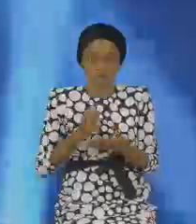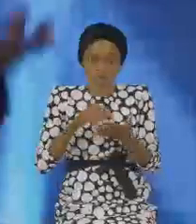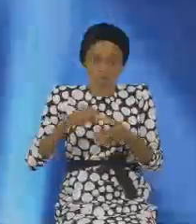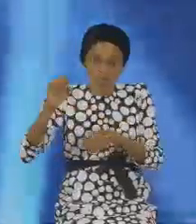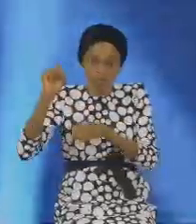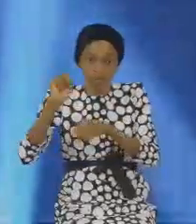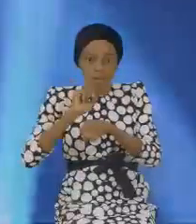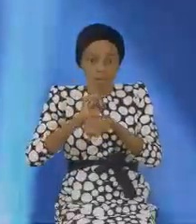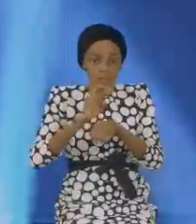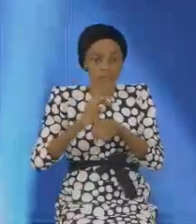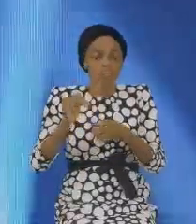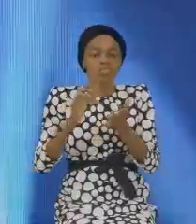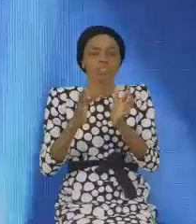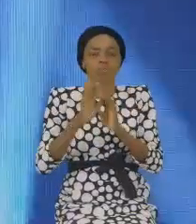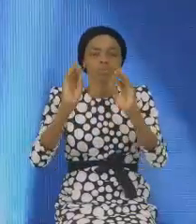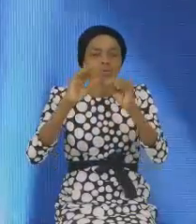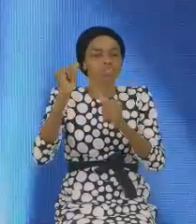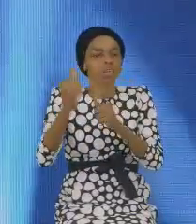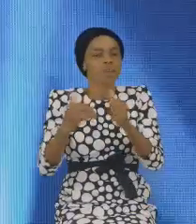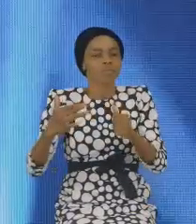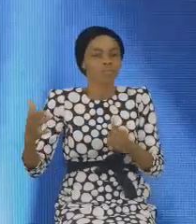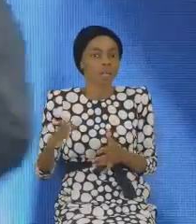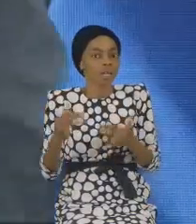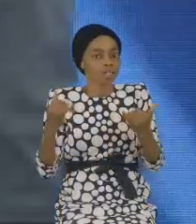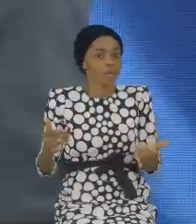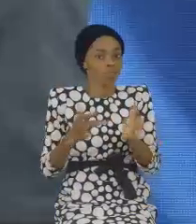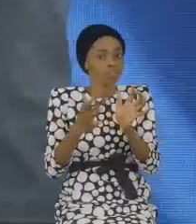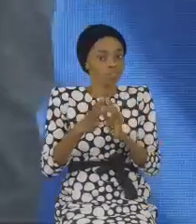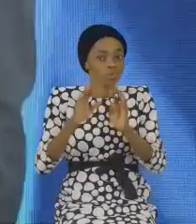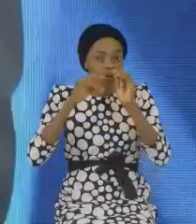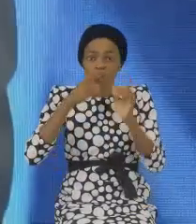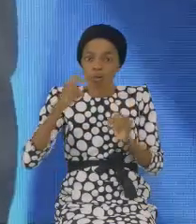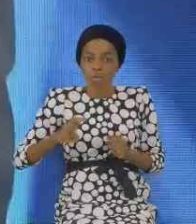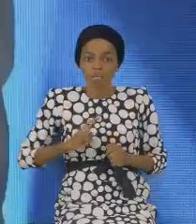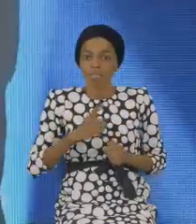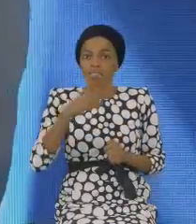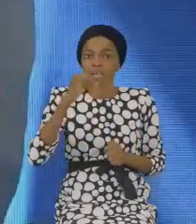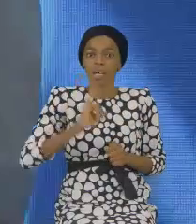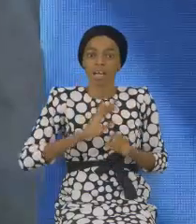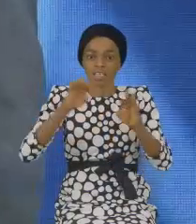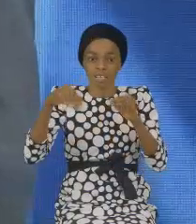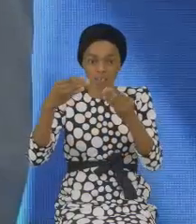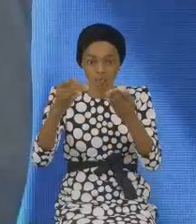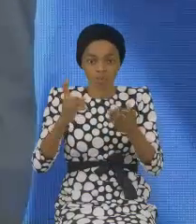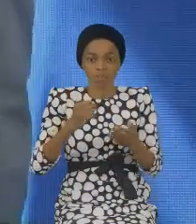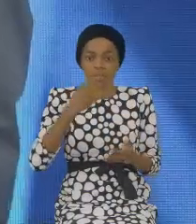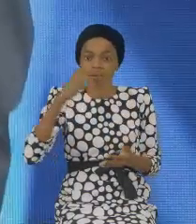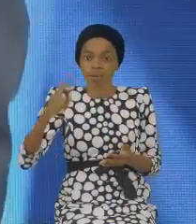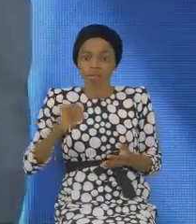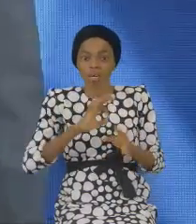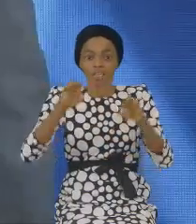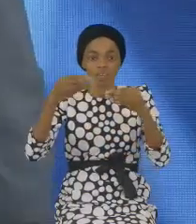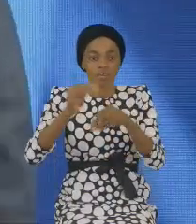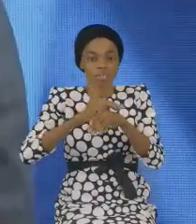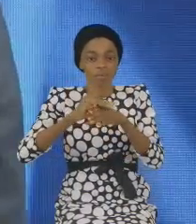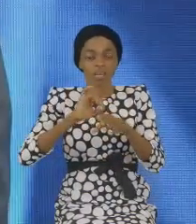just taught everything. And now he commands us. He says, I give you the baton, and I give you the ministry, I give you